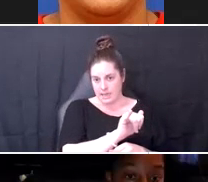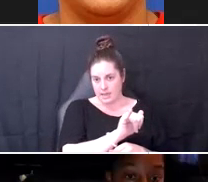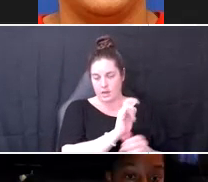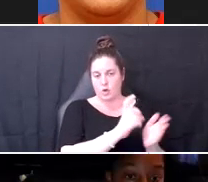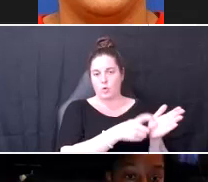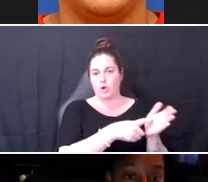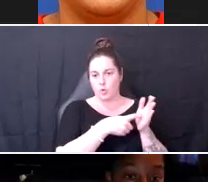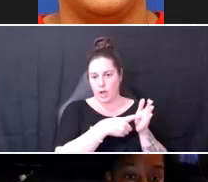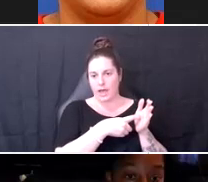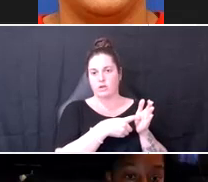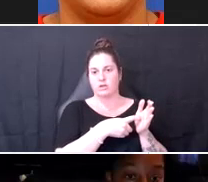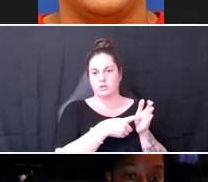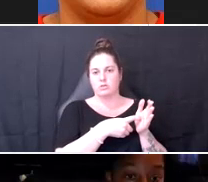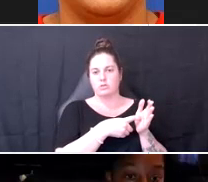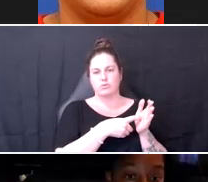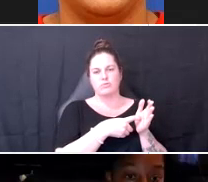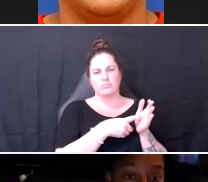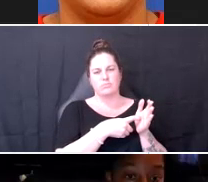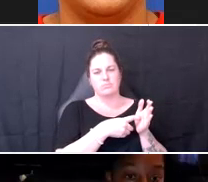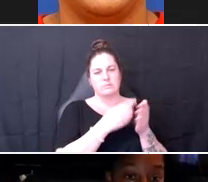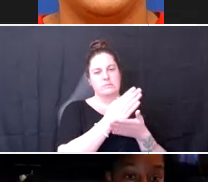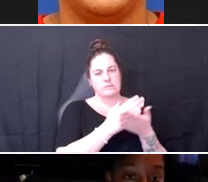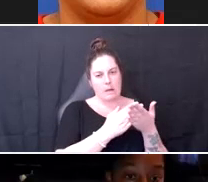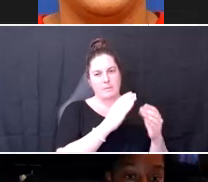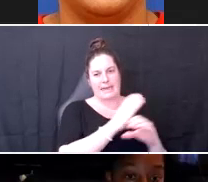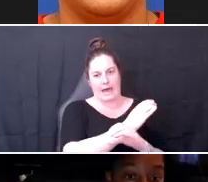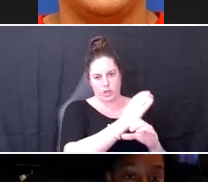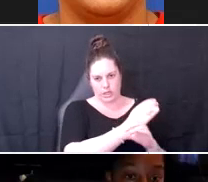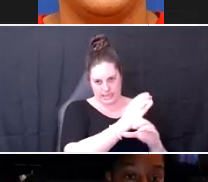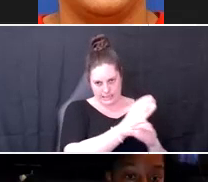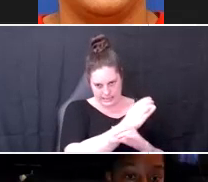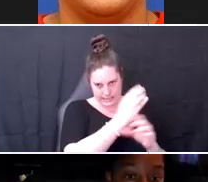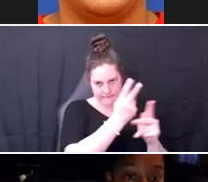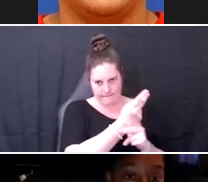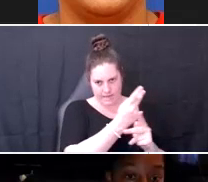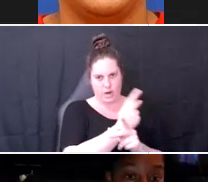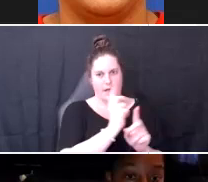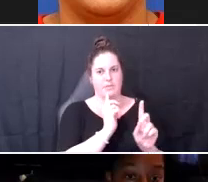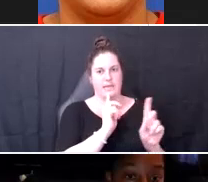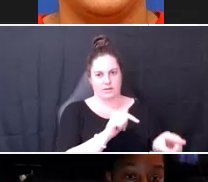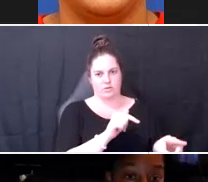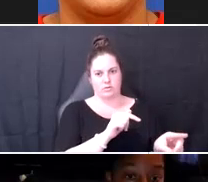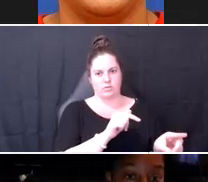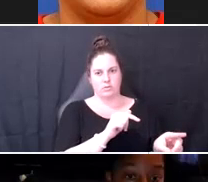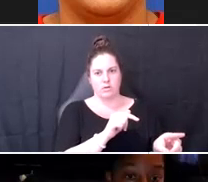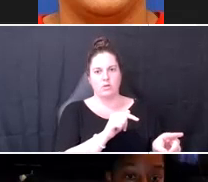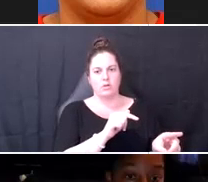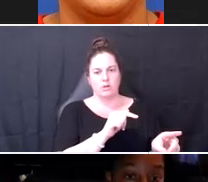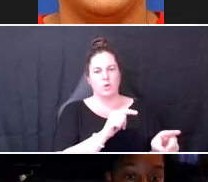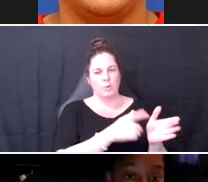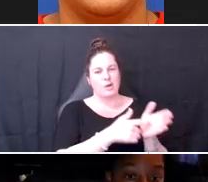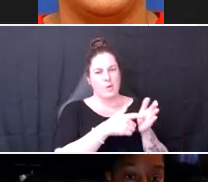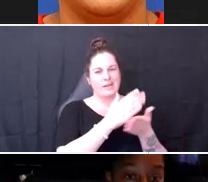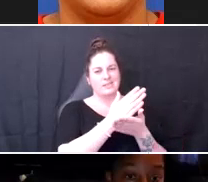requires a bit of calculus to find it, you know, to calculate it. I